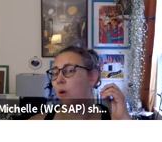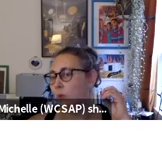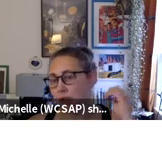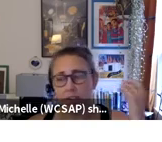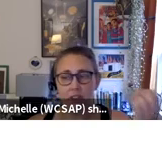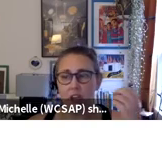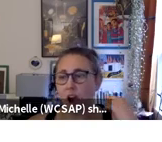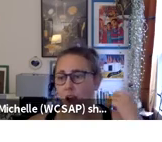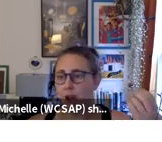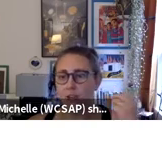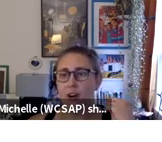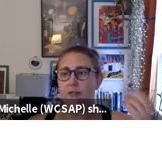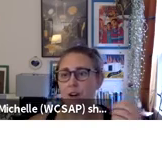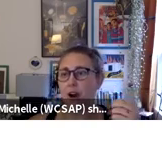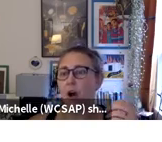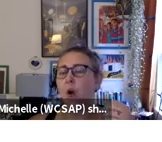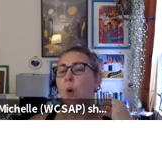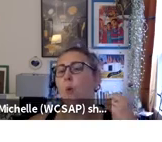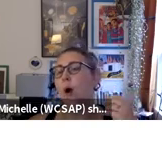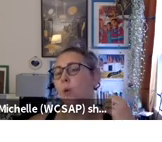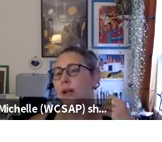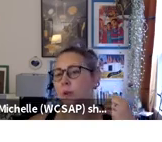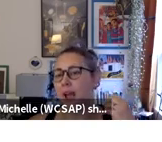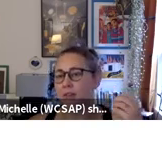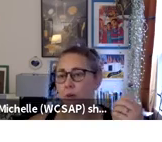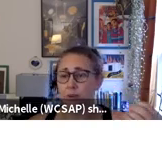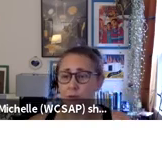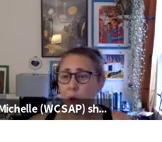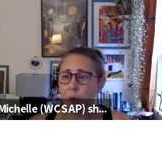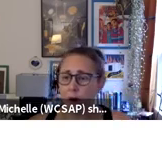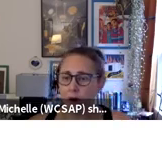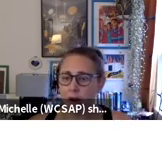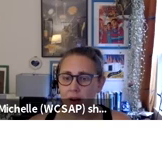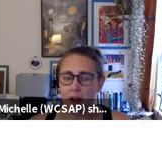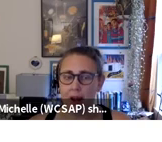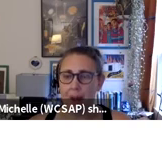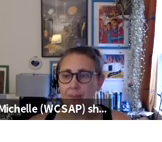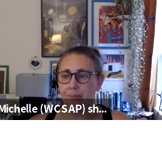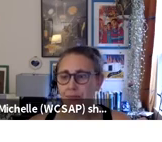so let's talk about and try and figure out what ways we have going forward,